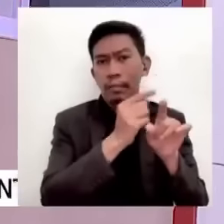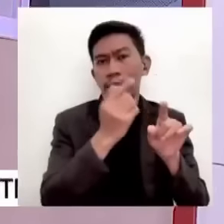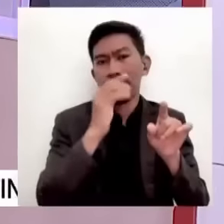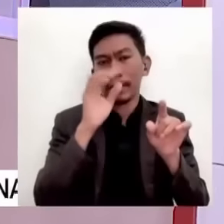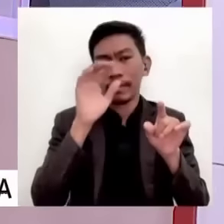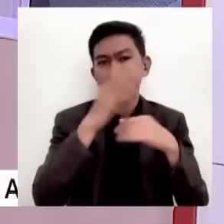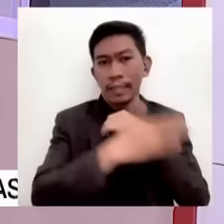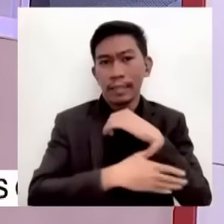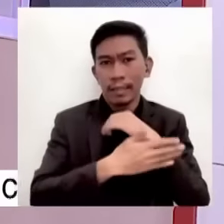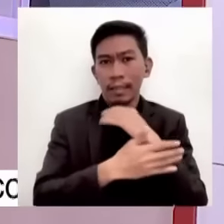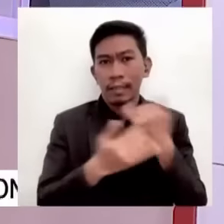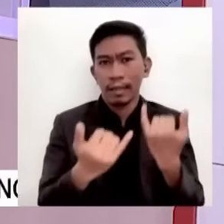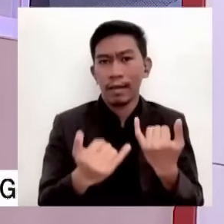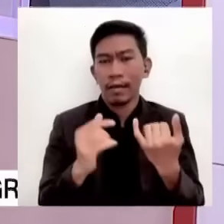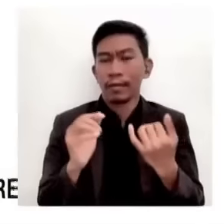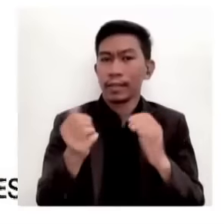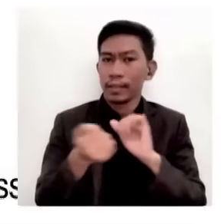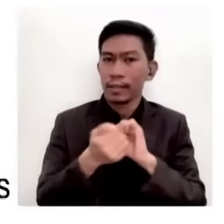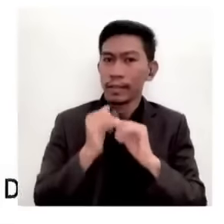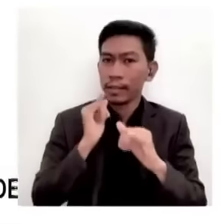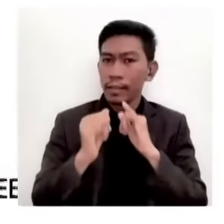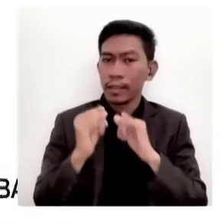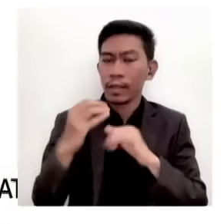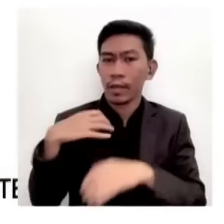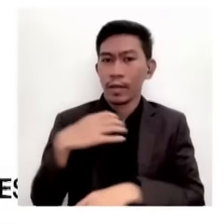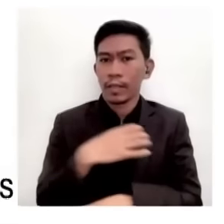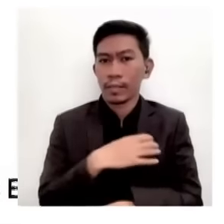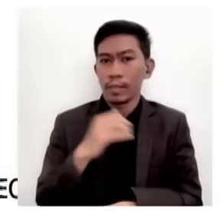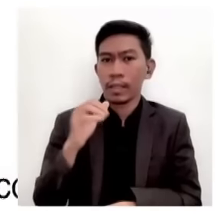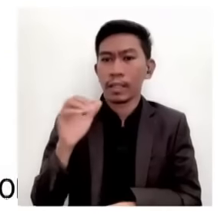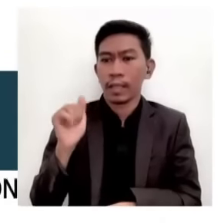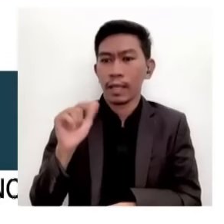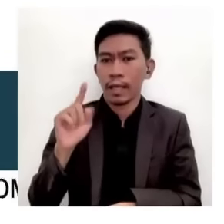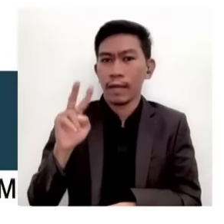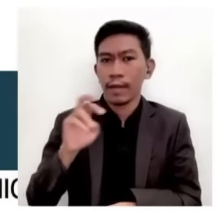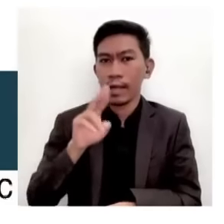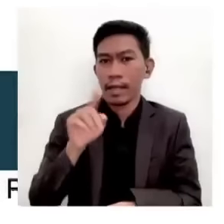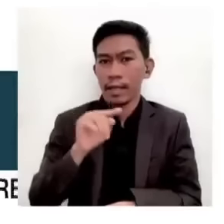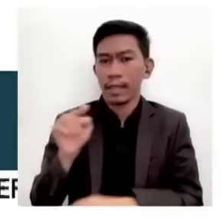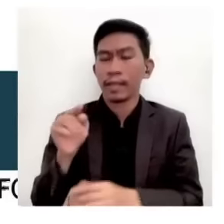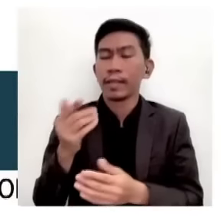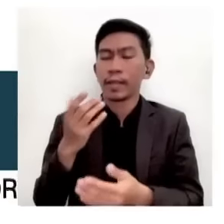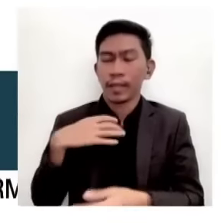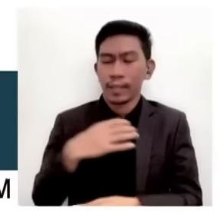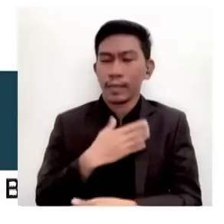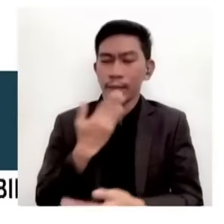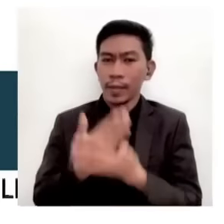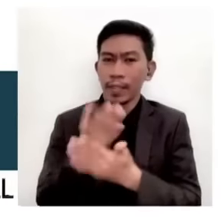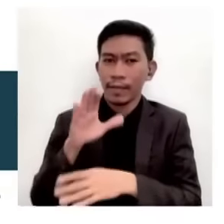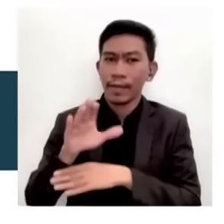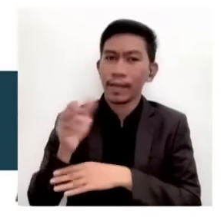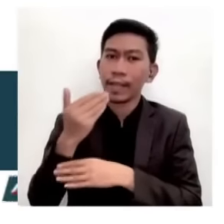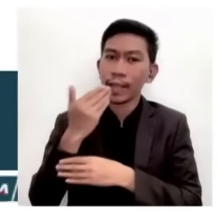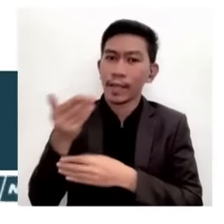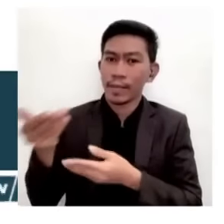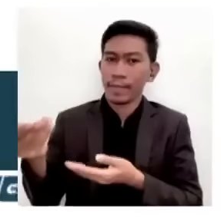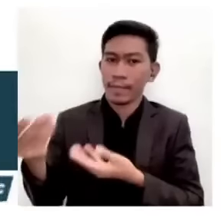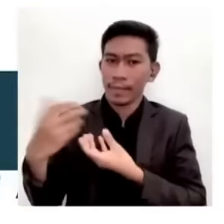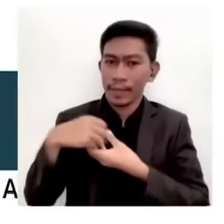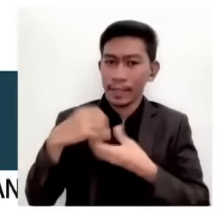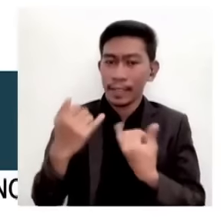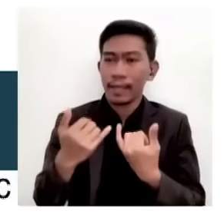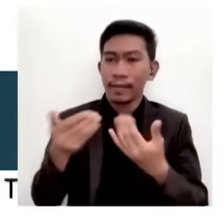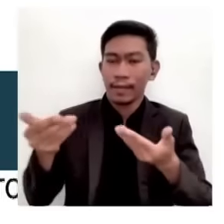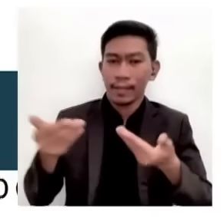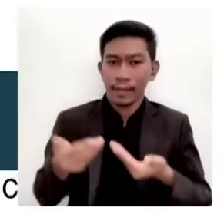independent Mindanao is Congressman Alvarez himself. Congressman, good afternoon to you. Thanks for joining us today. Welcome to the program. Hi,